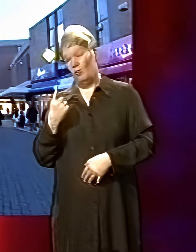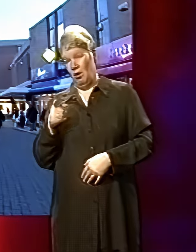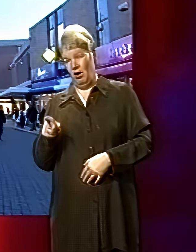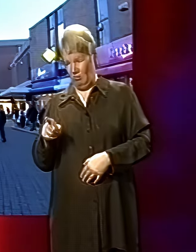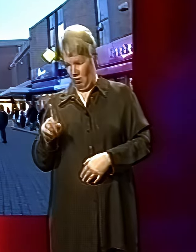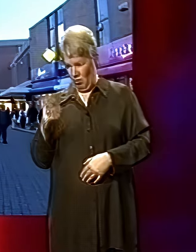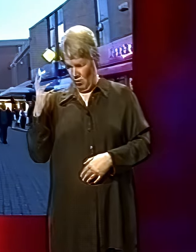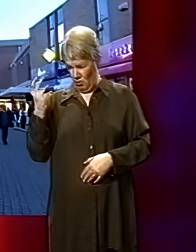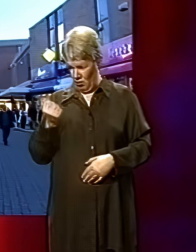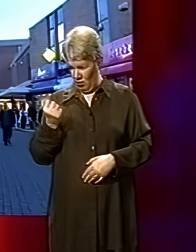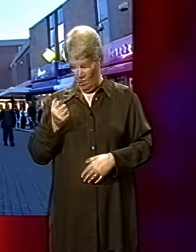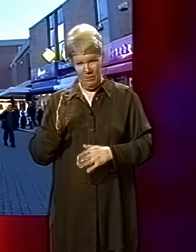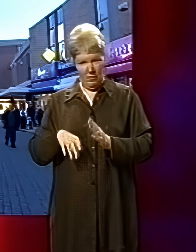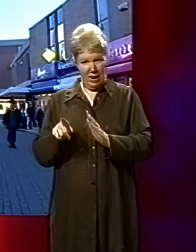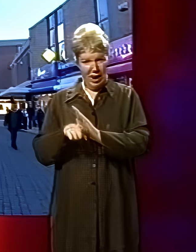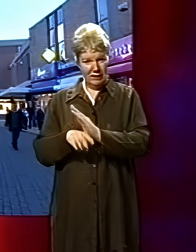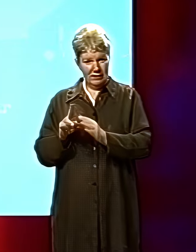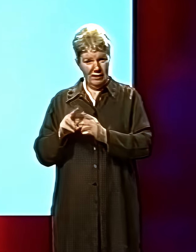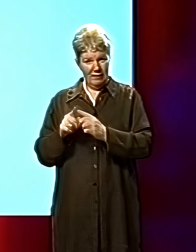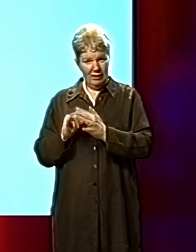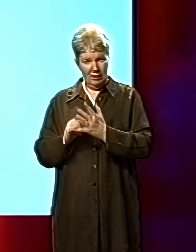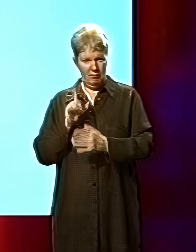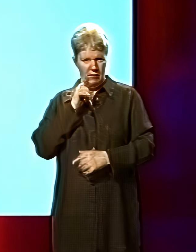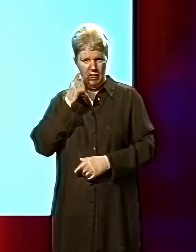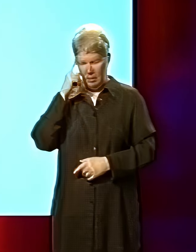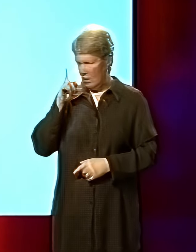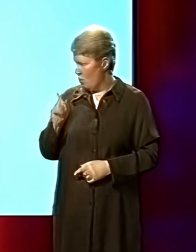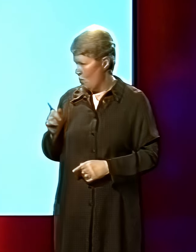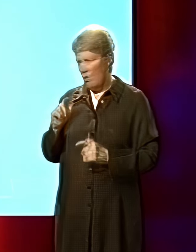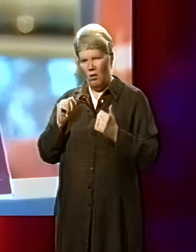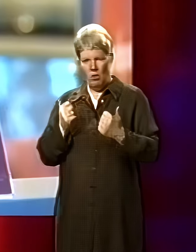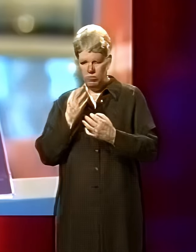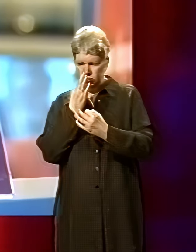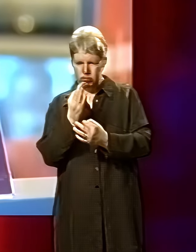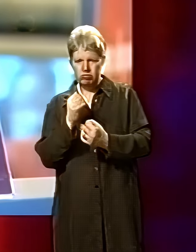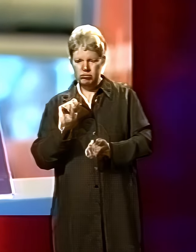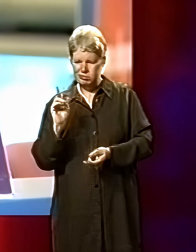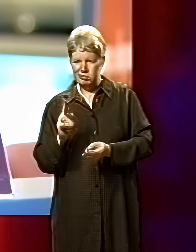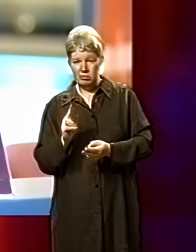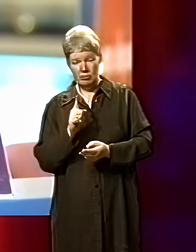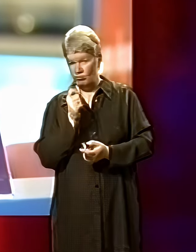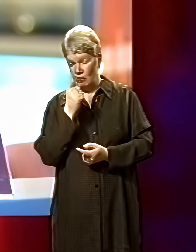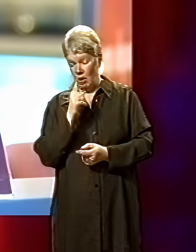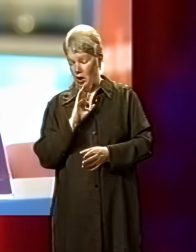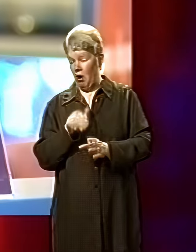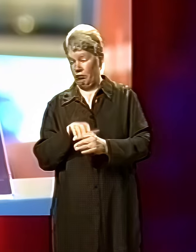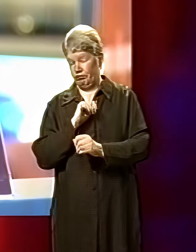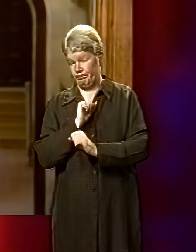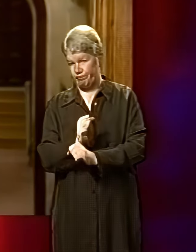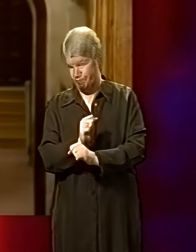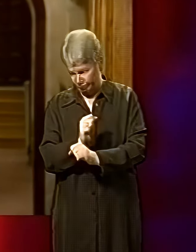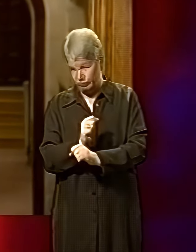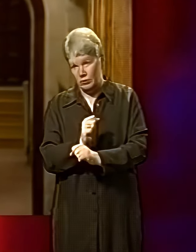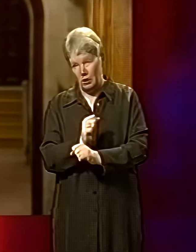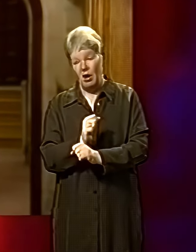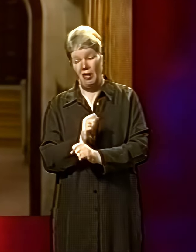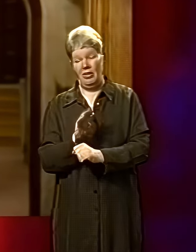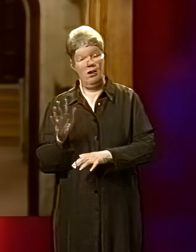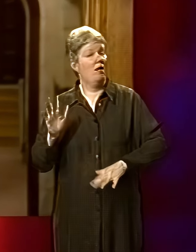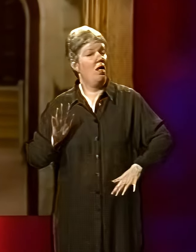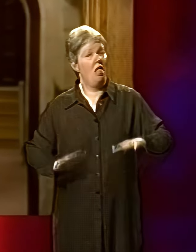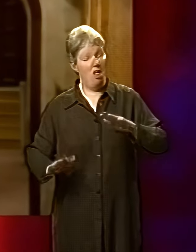fees. Most people think there's an attractive offer, but they don't realise what they're getting into for the long term. And then